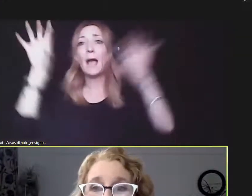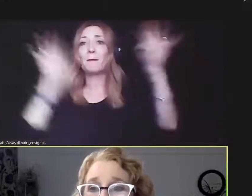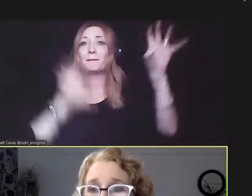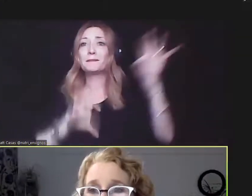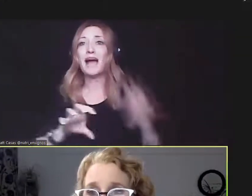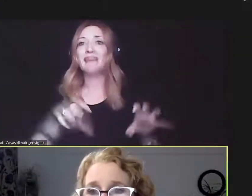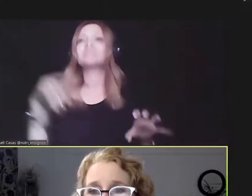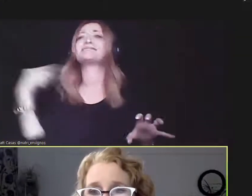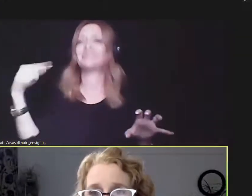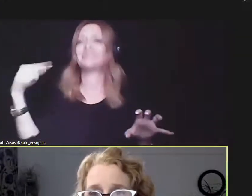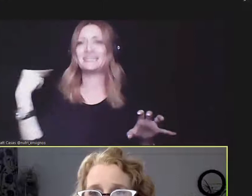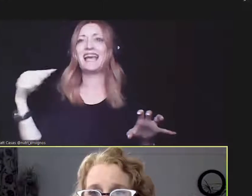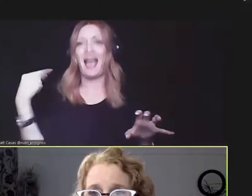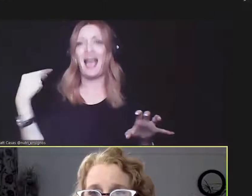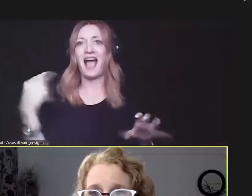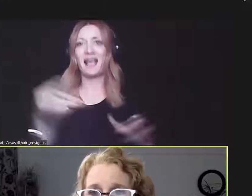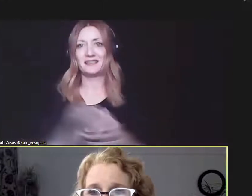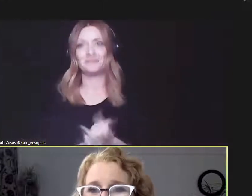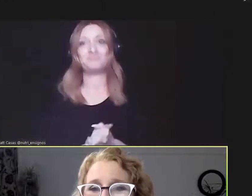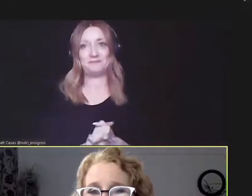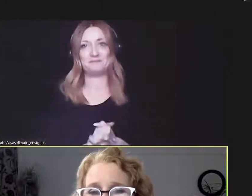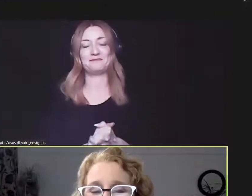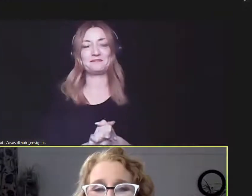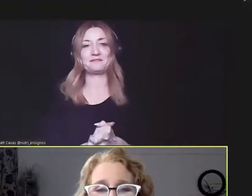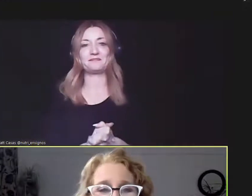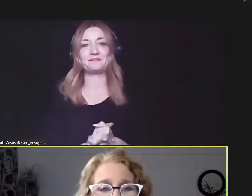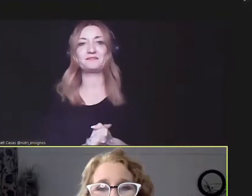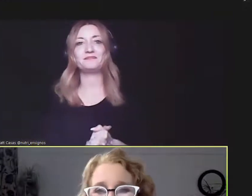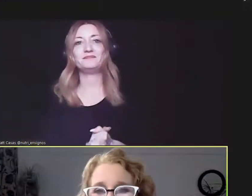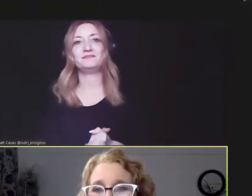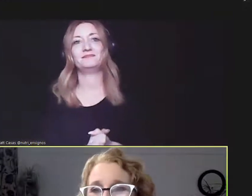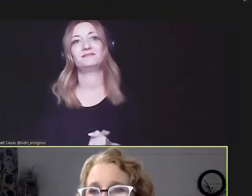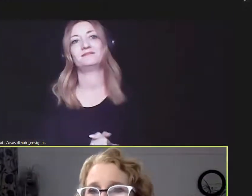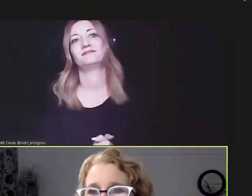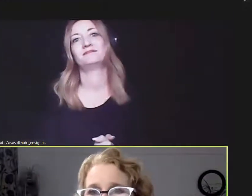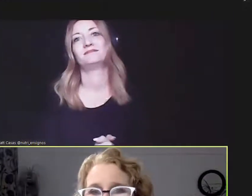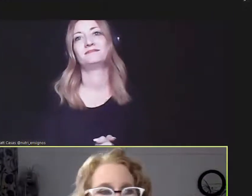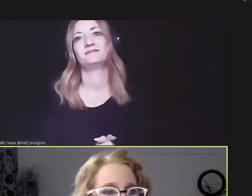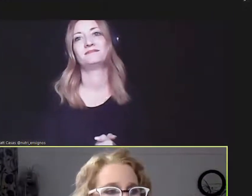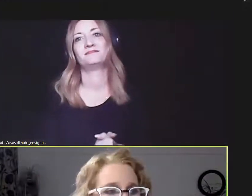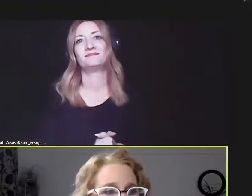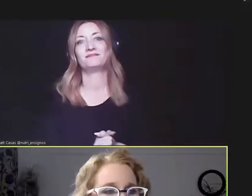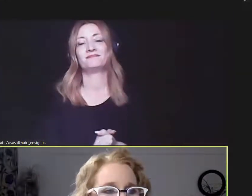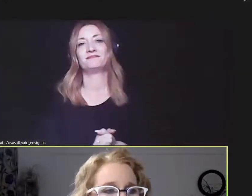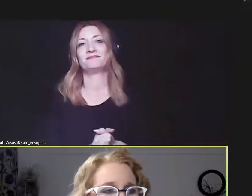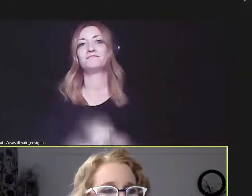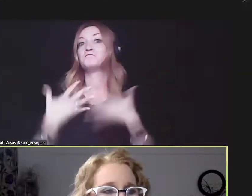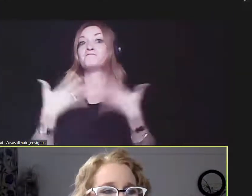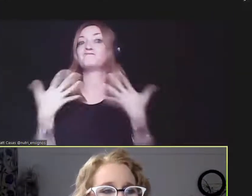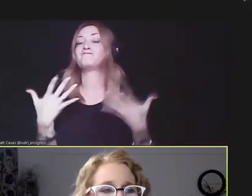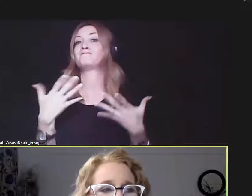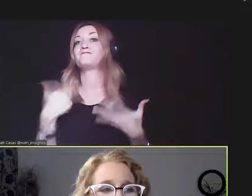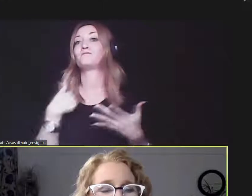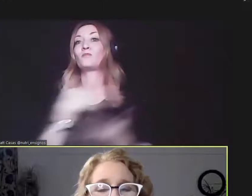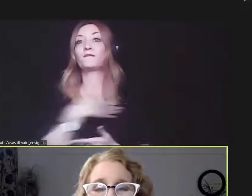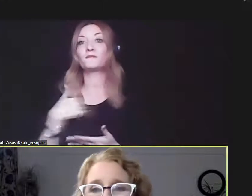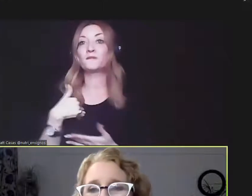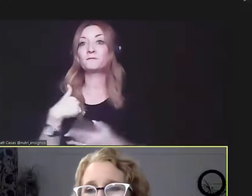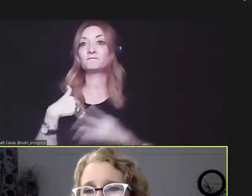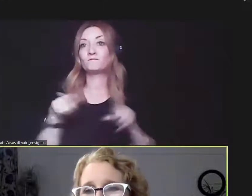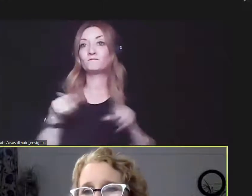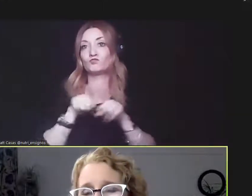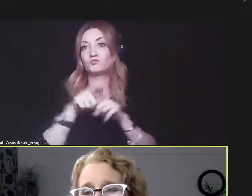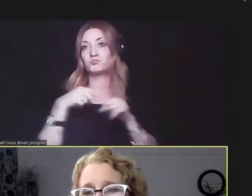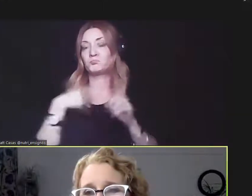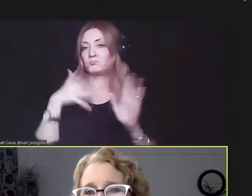countries where it might be available. So I wanted to add it in for this evening. Now,